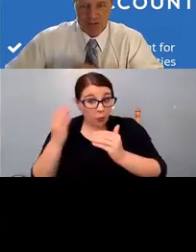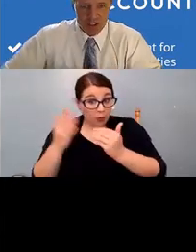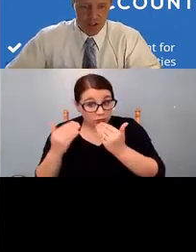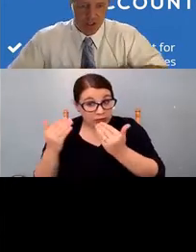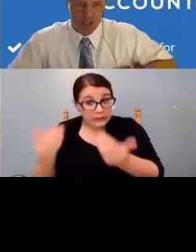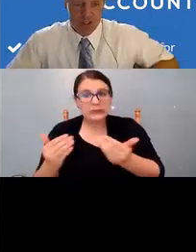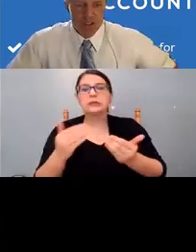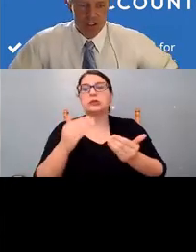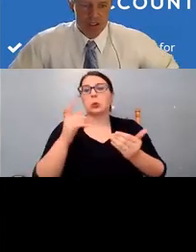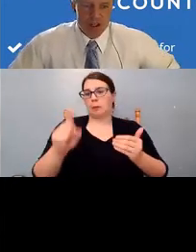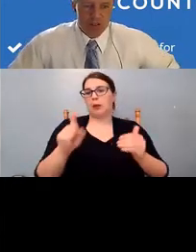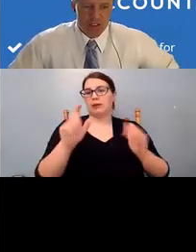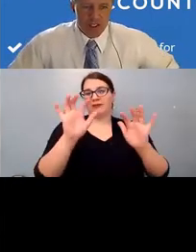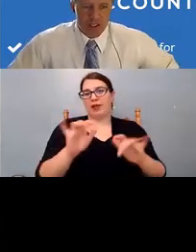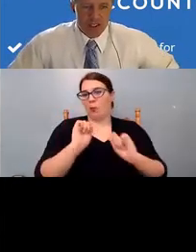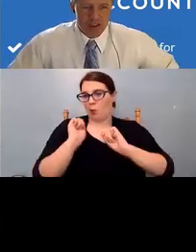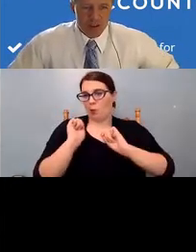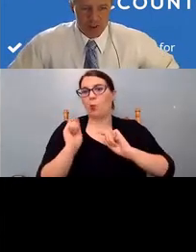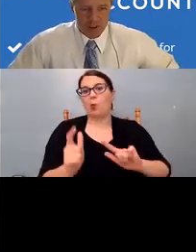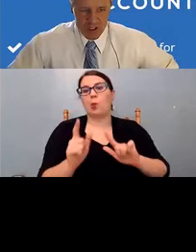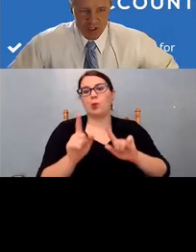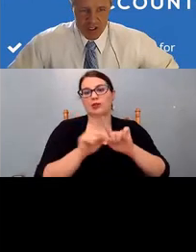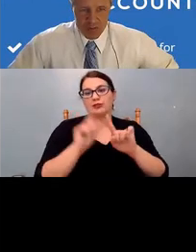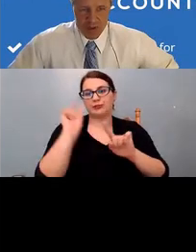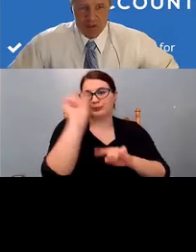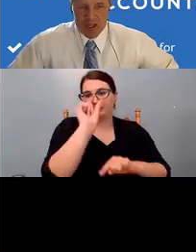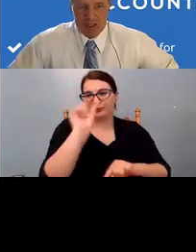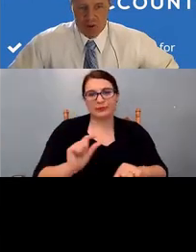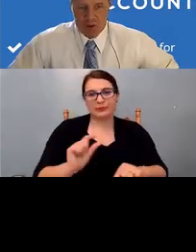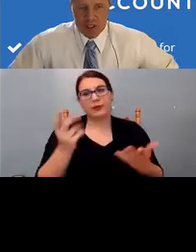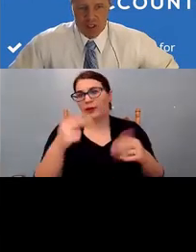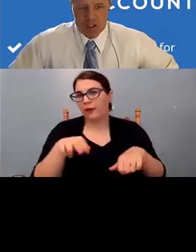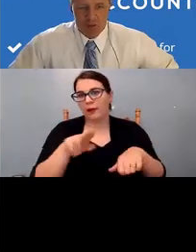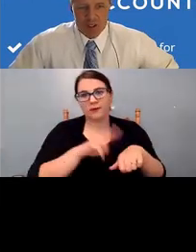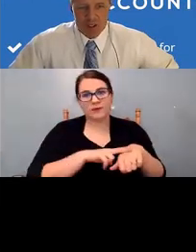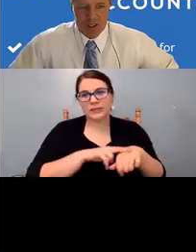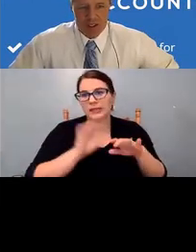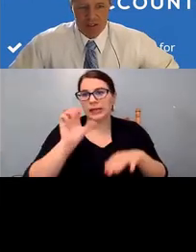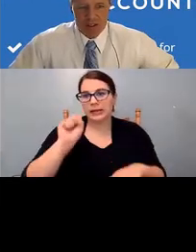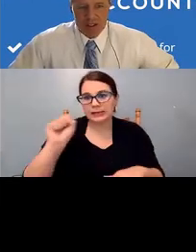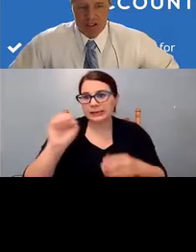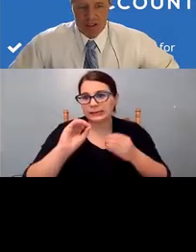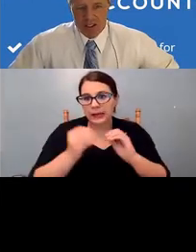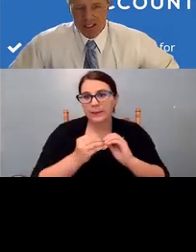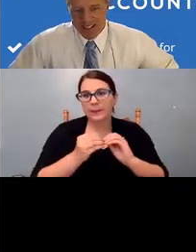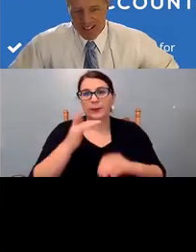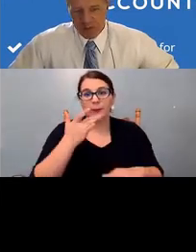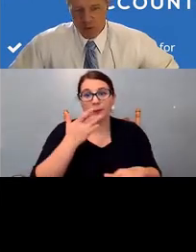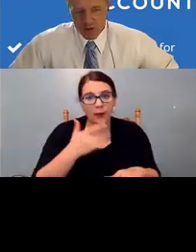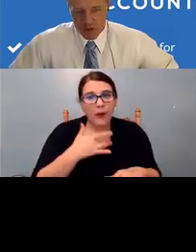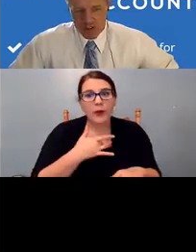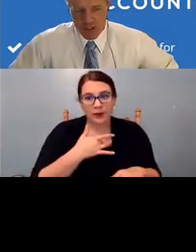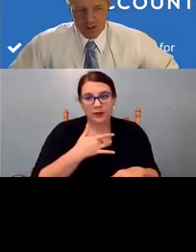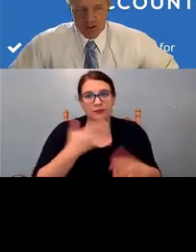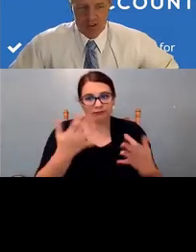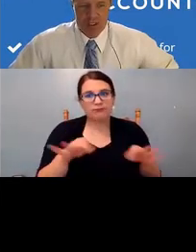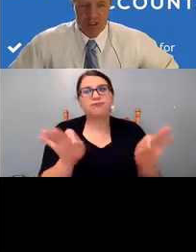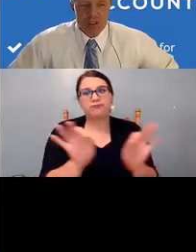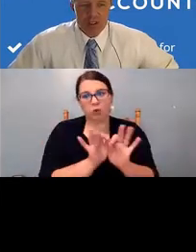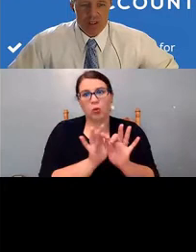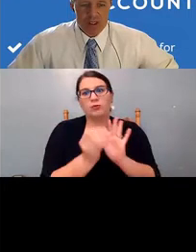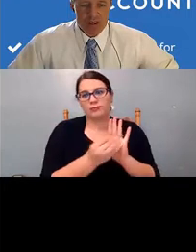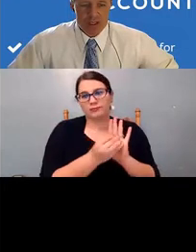in the field. Obviously, the social security number and the birth date are going to be key and important